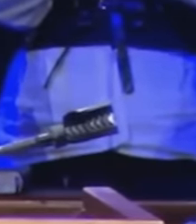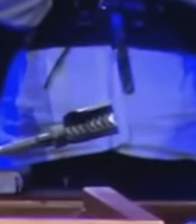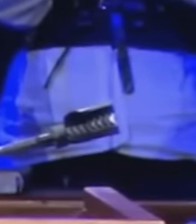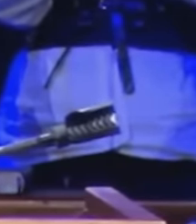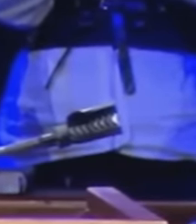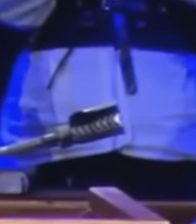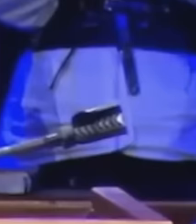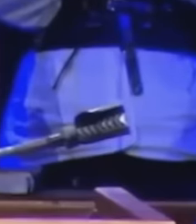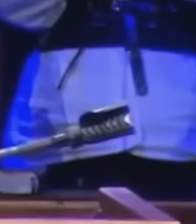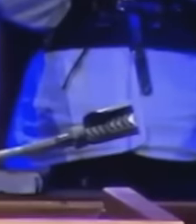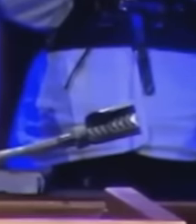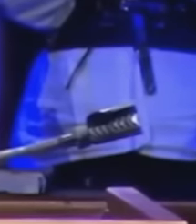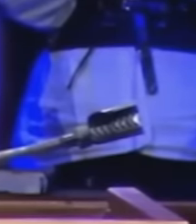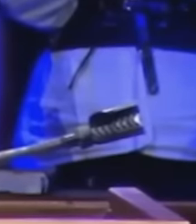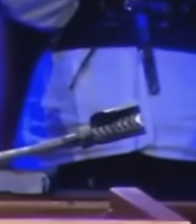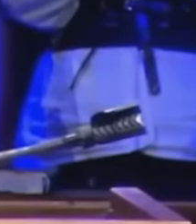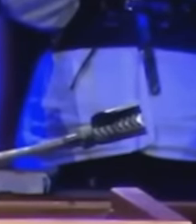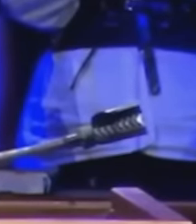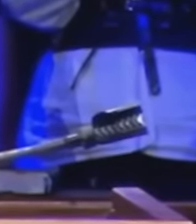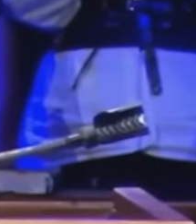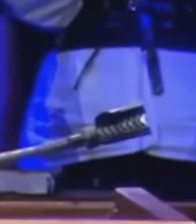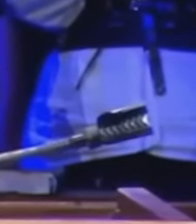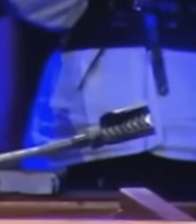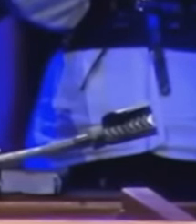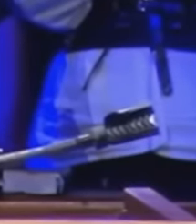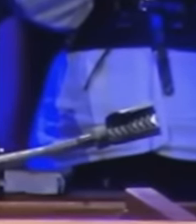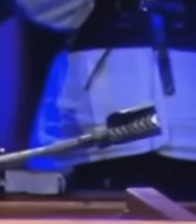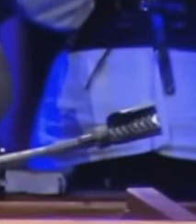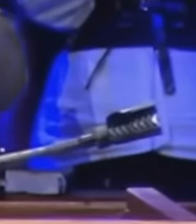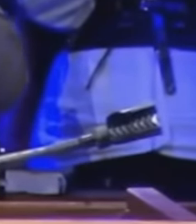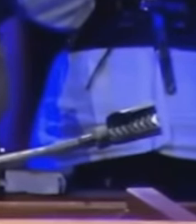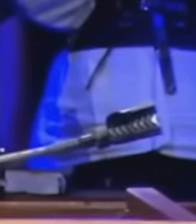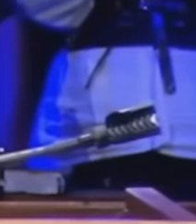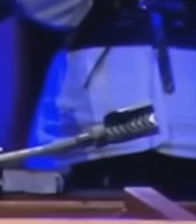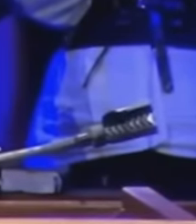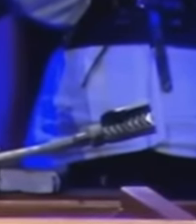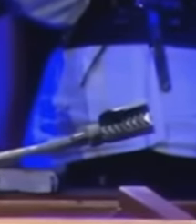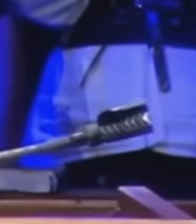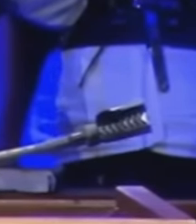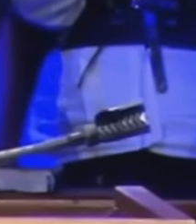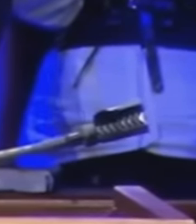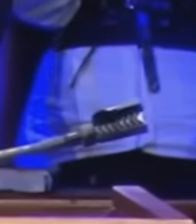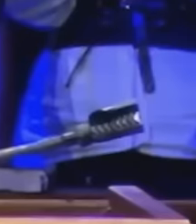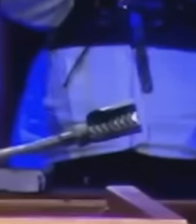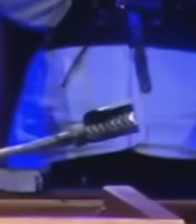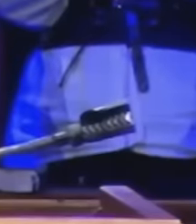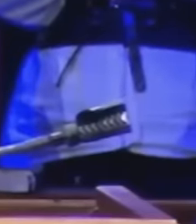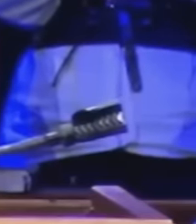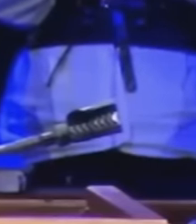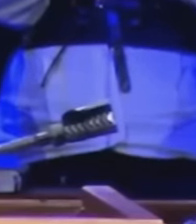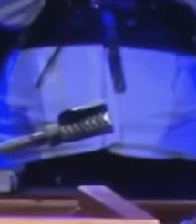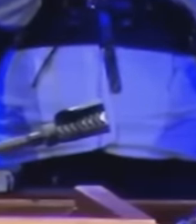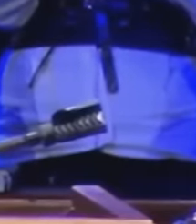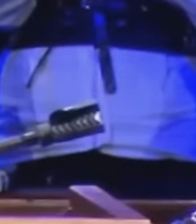the prayer, we say like David, when offered the option to fall into the hands of man or to fall into your